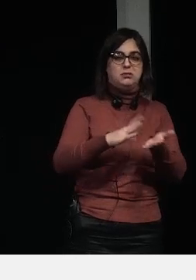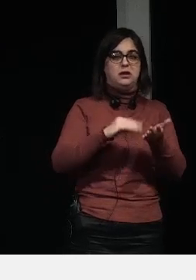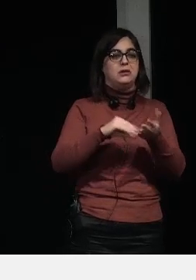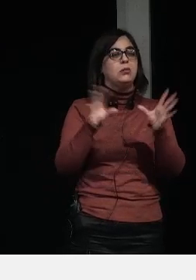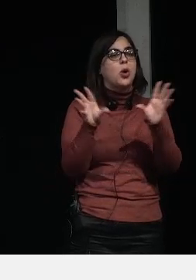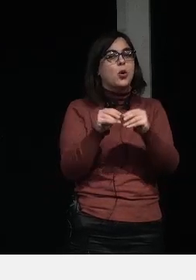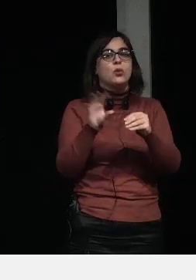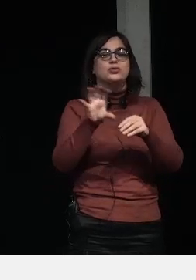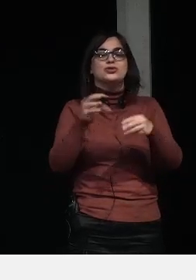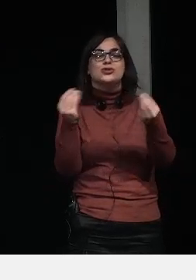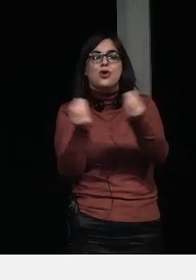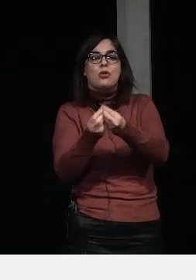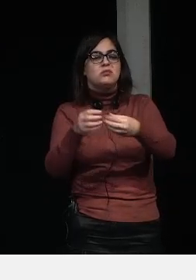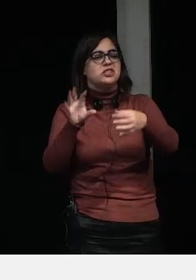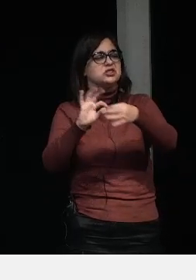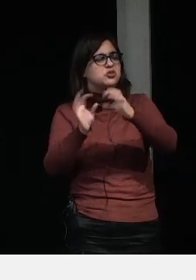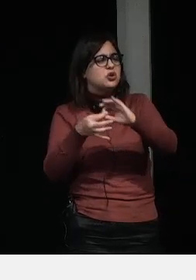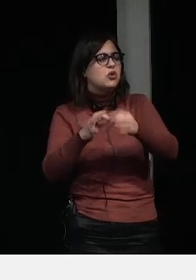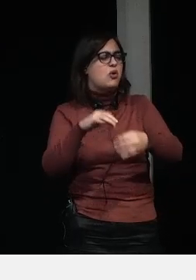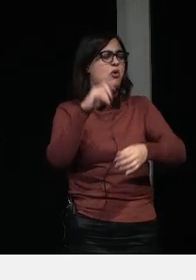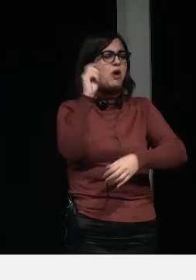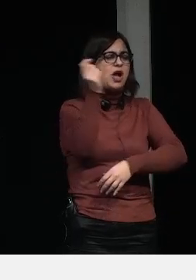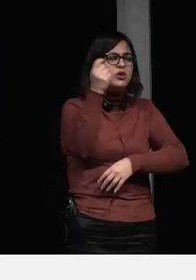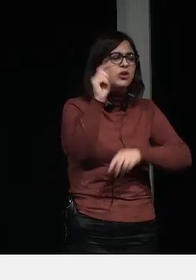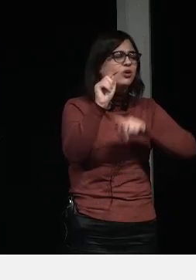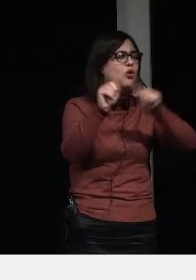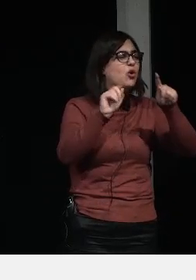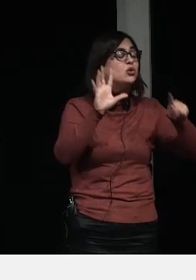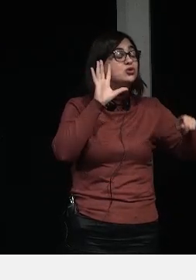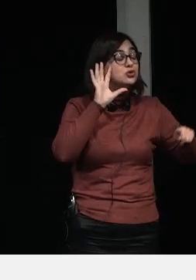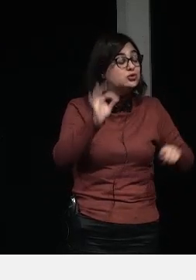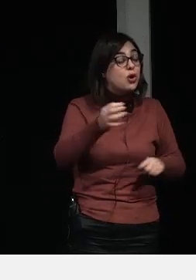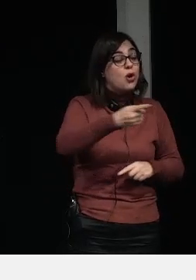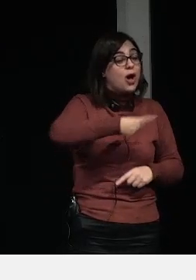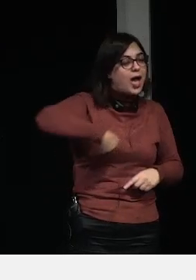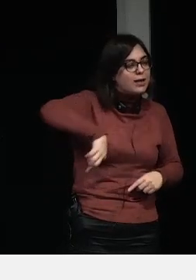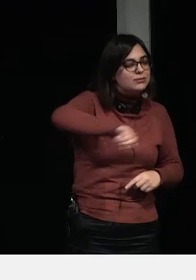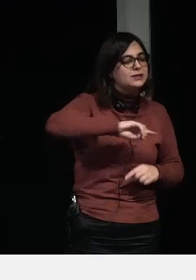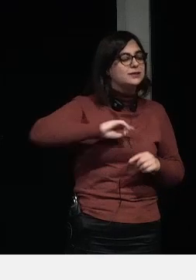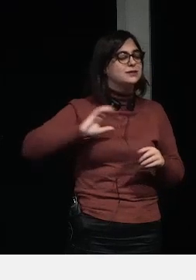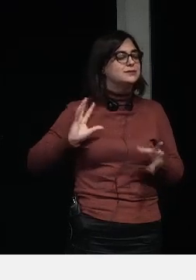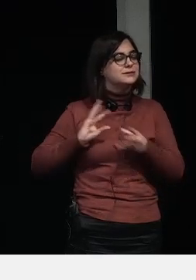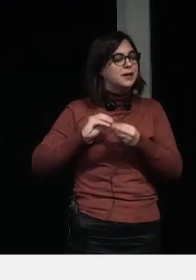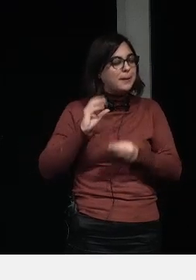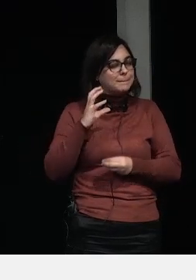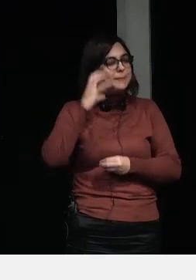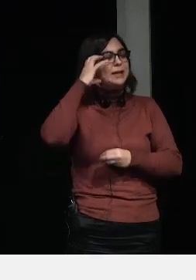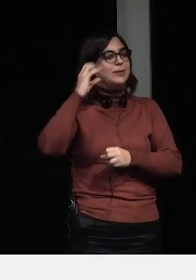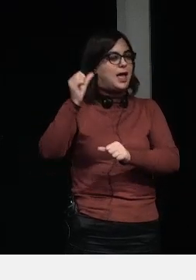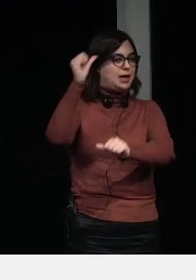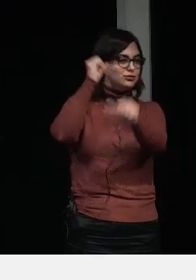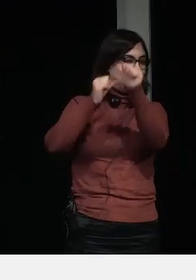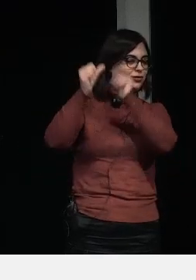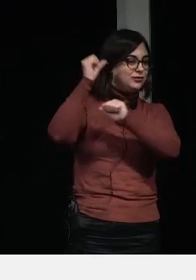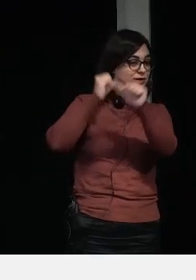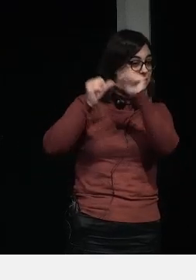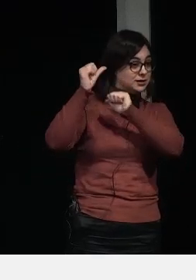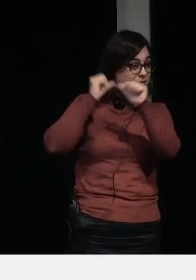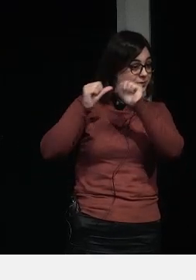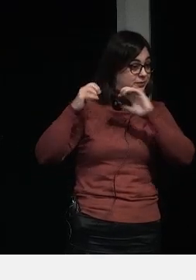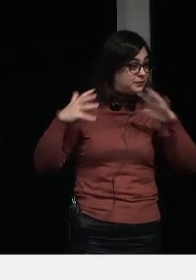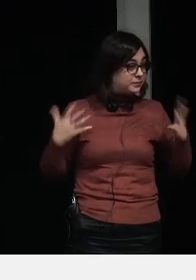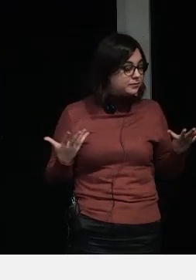museum, which transmit our collective memory. Etsi den gnosizo. I am aware that I do not